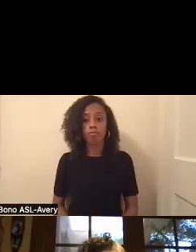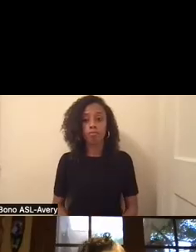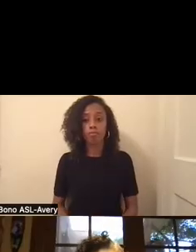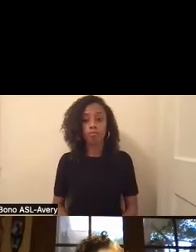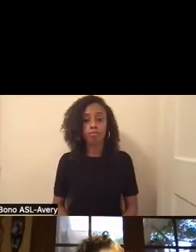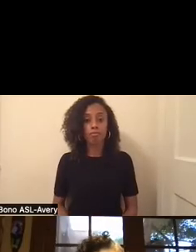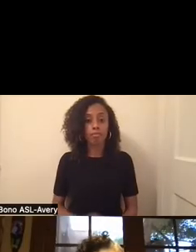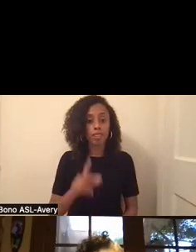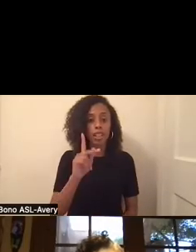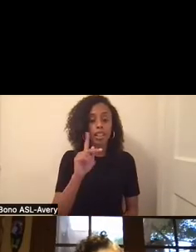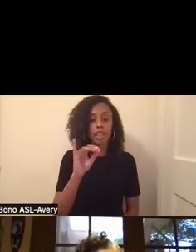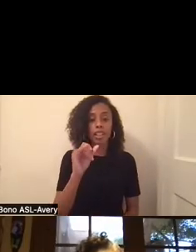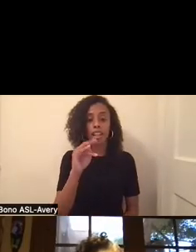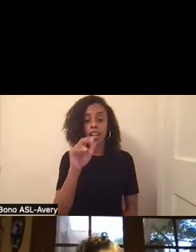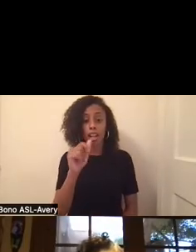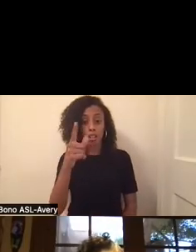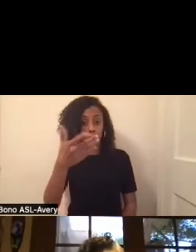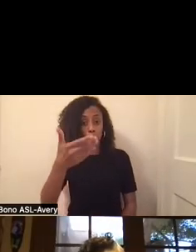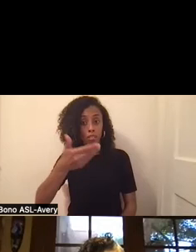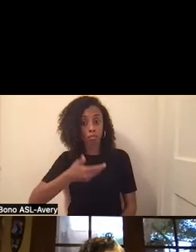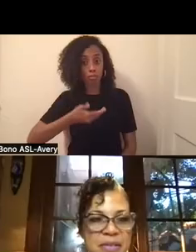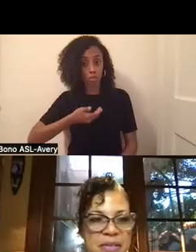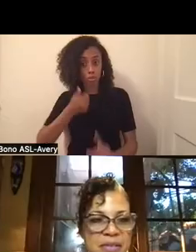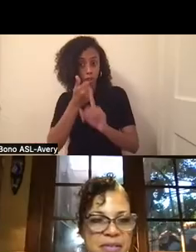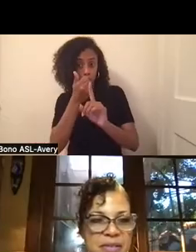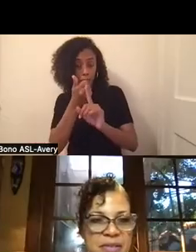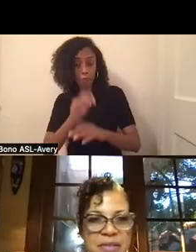Kiana, do you want to introduce yourself?